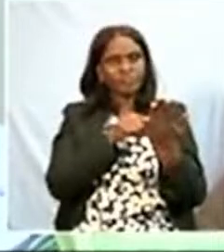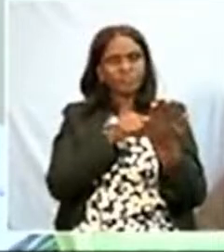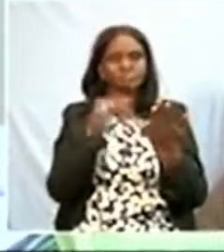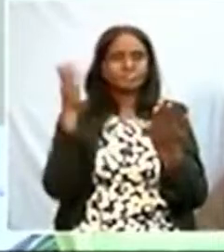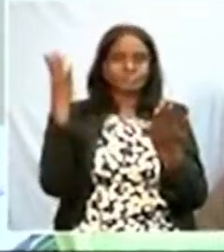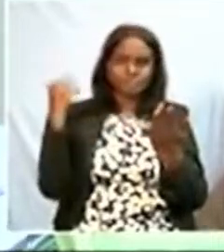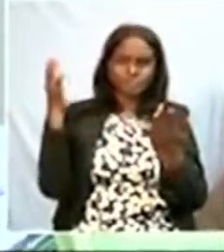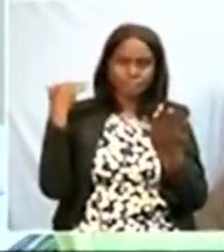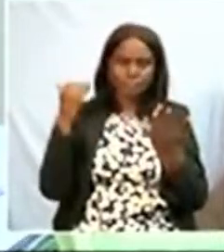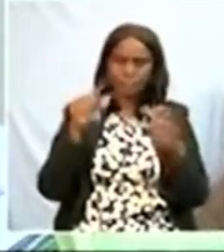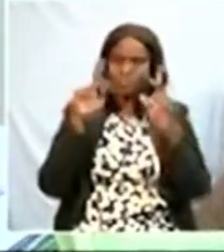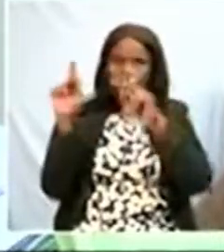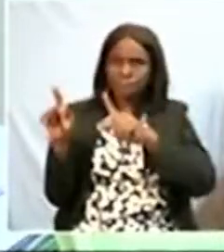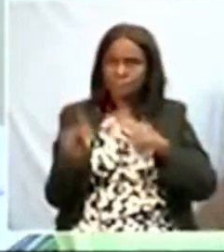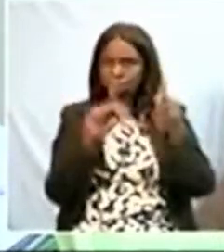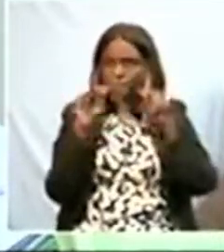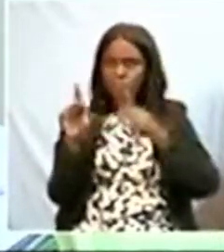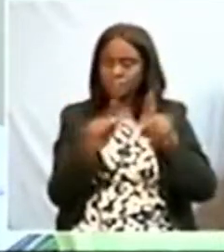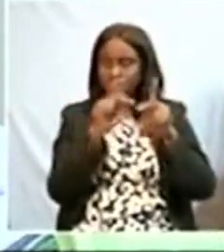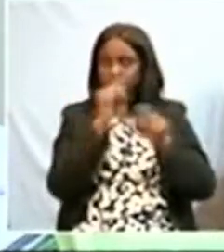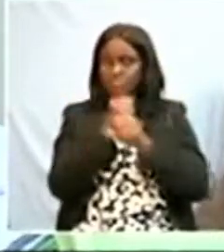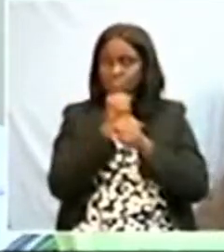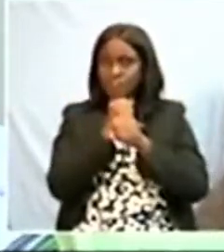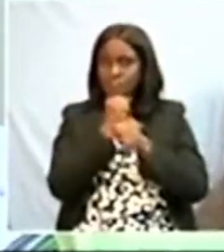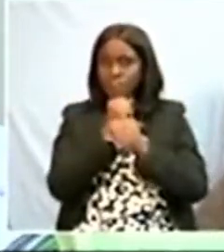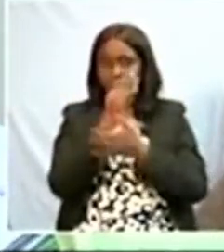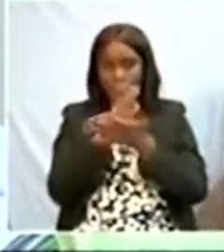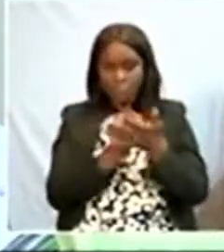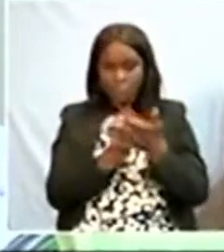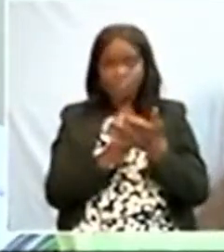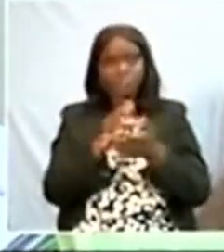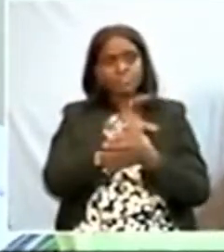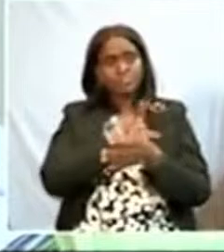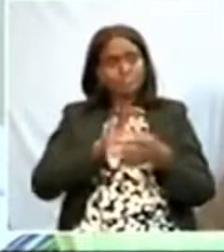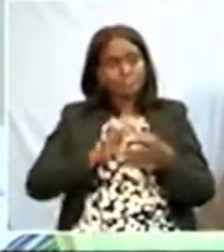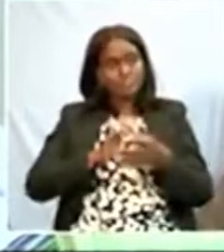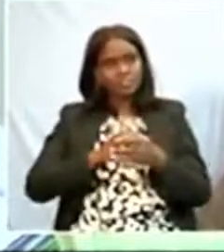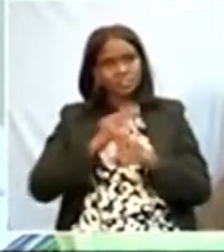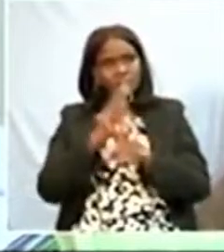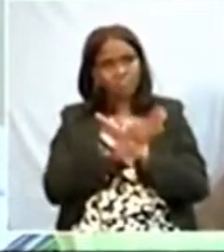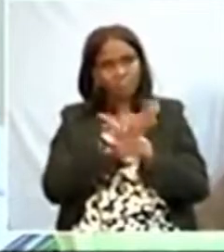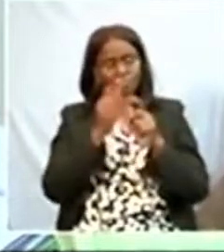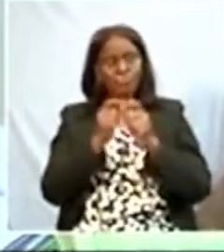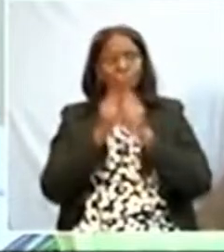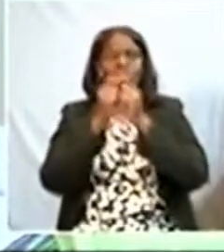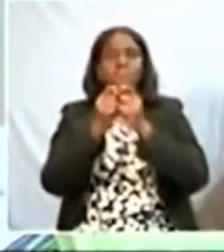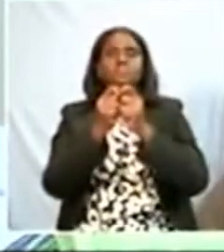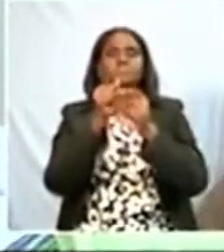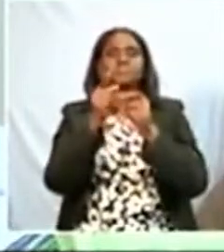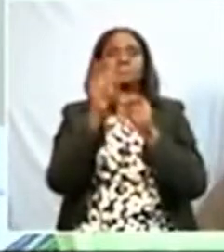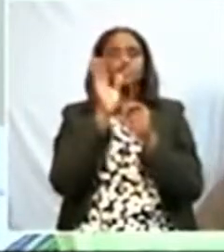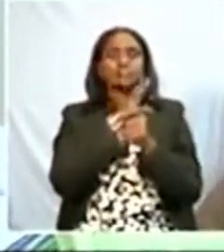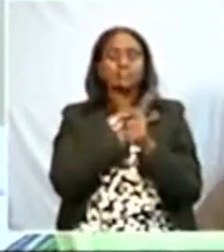past performance of certain contractors before they are awarded?